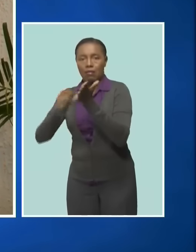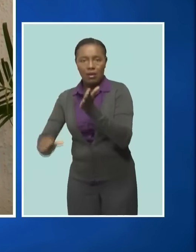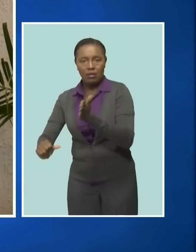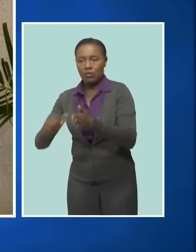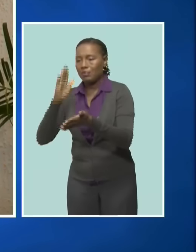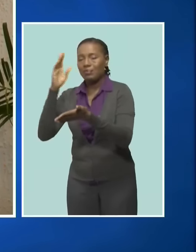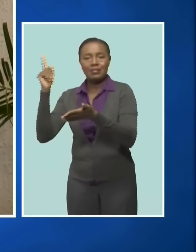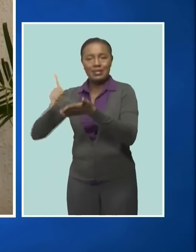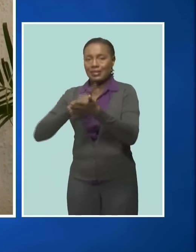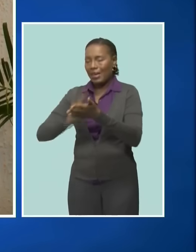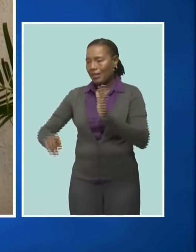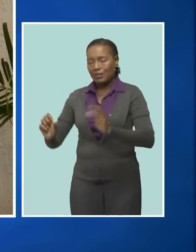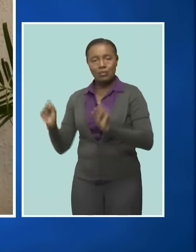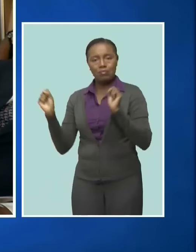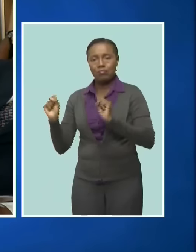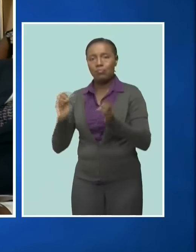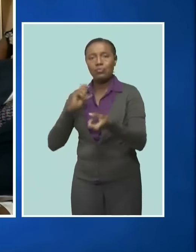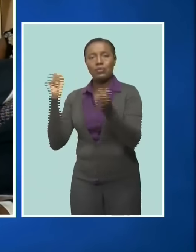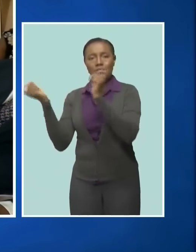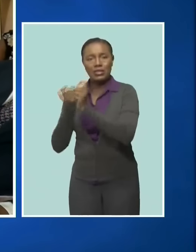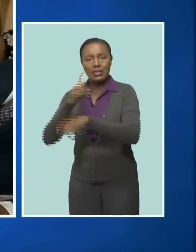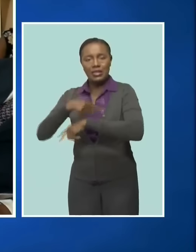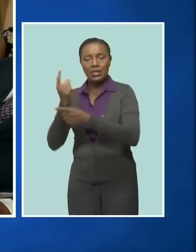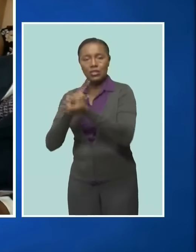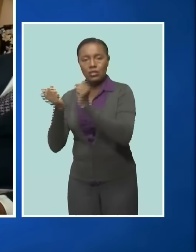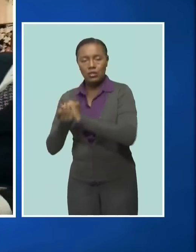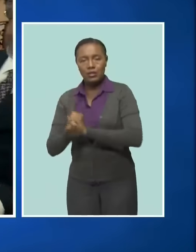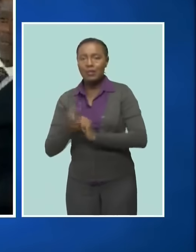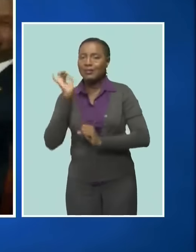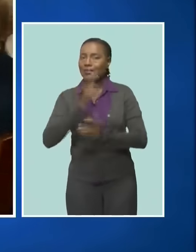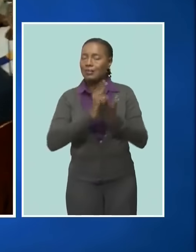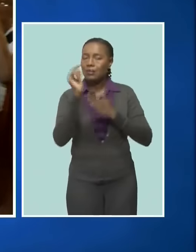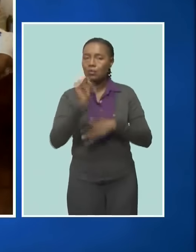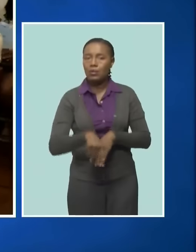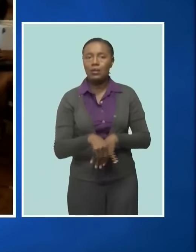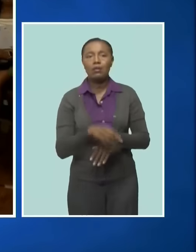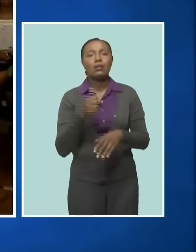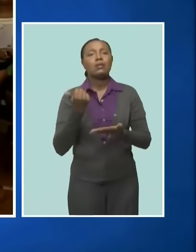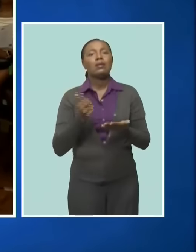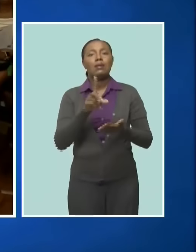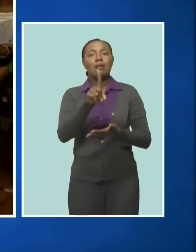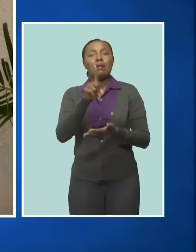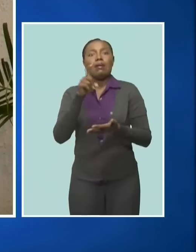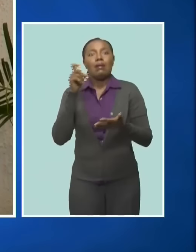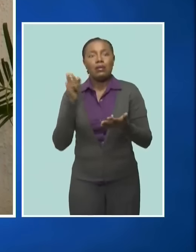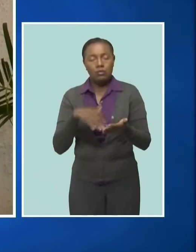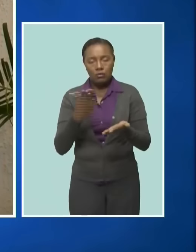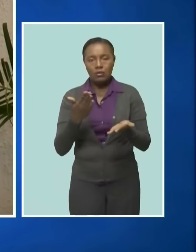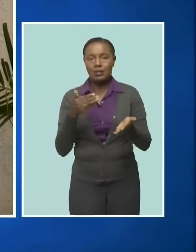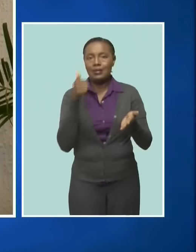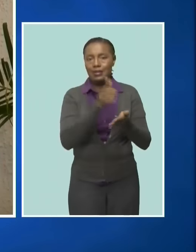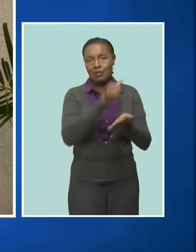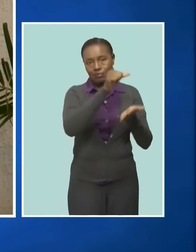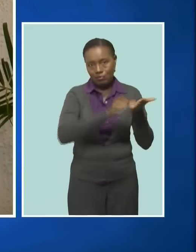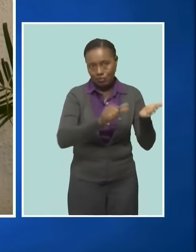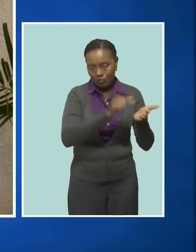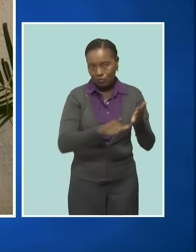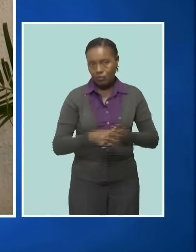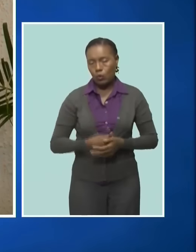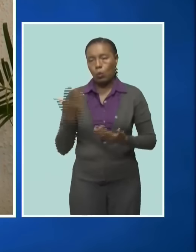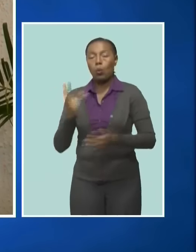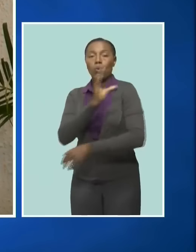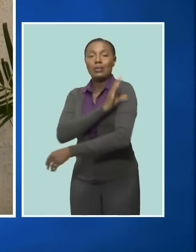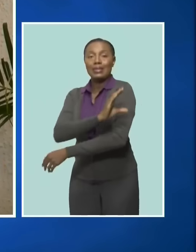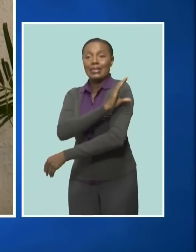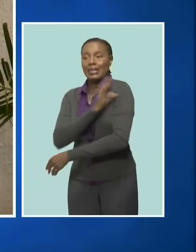are over 100 who get their surgery that same week. And indeed, for those who go to clinic and their records are not